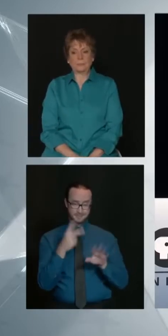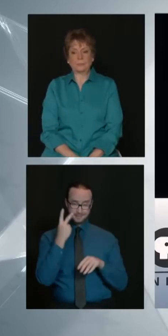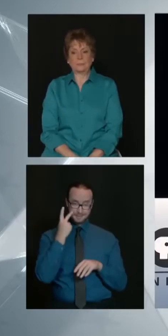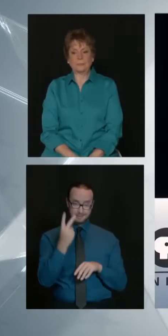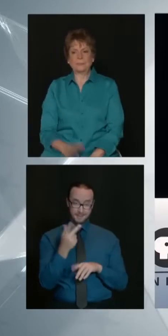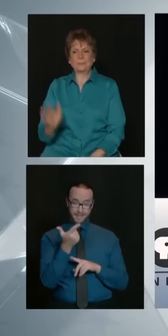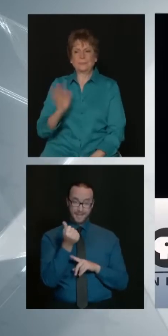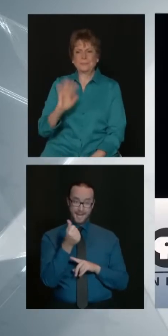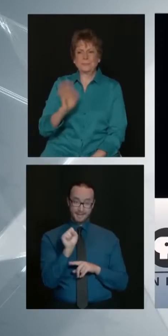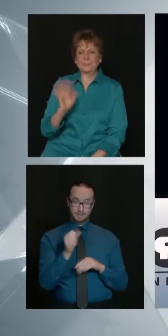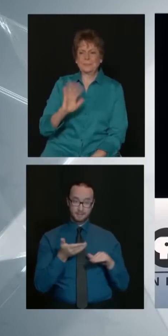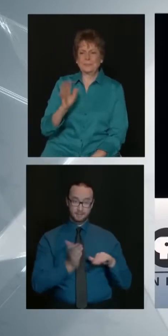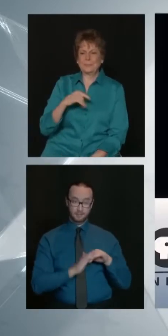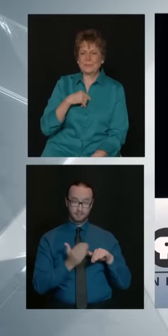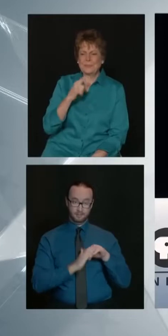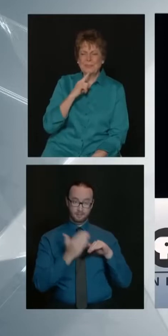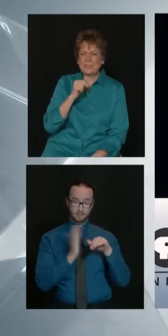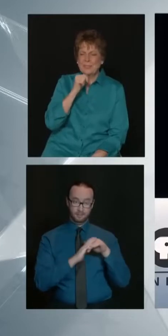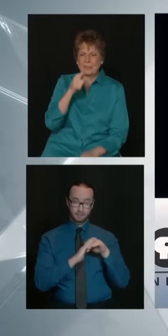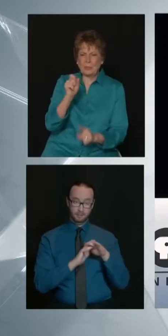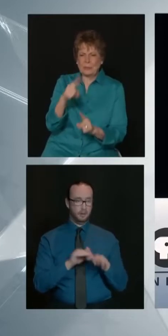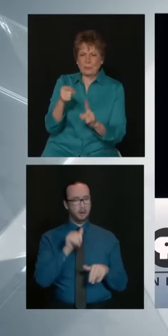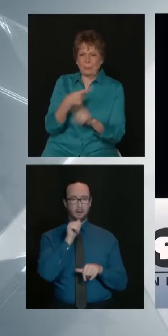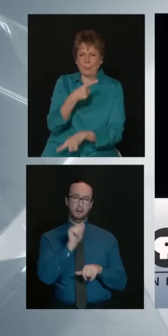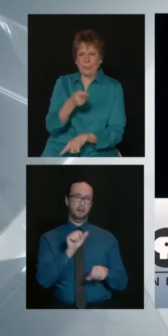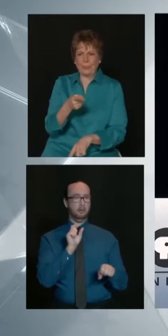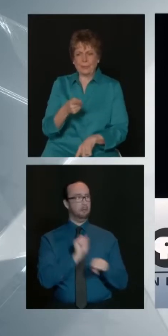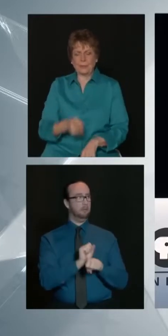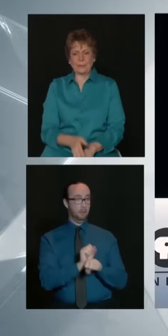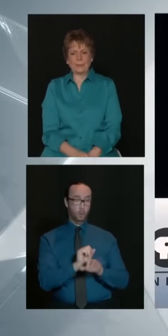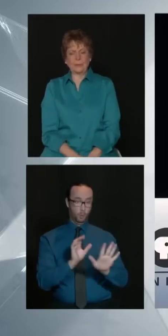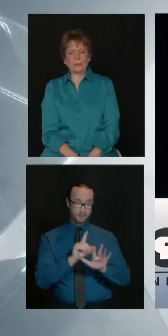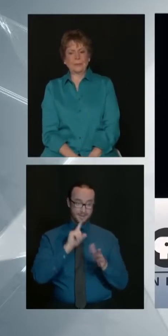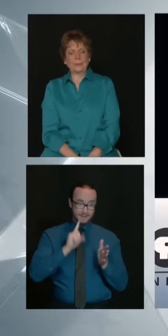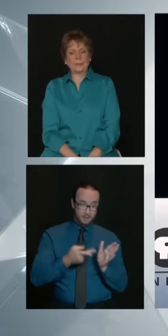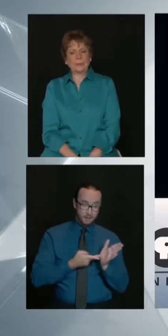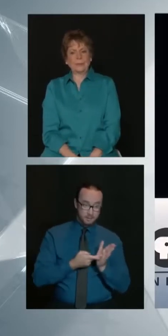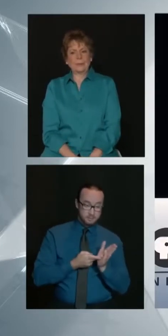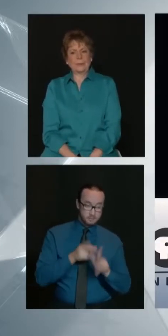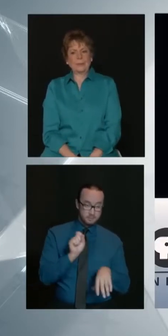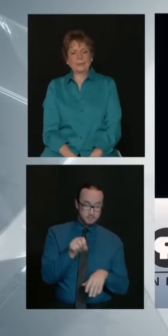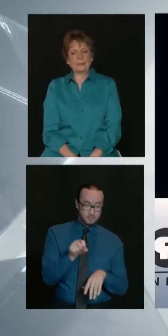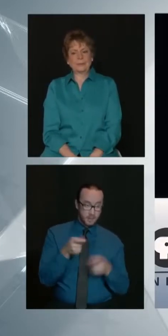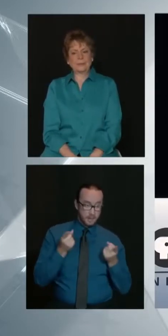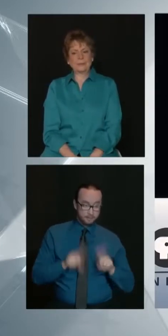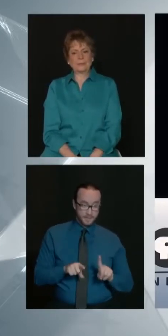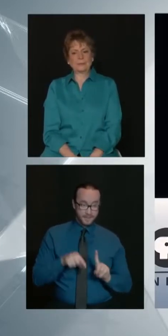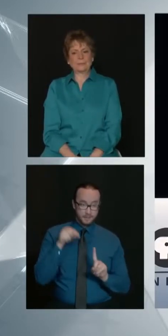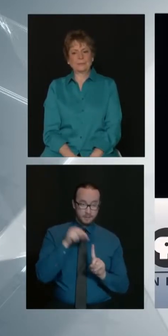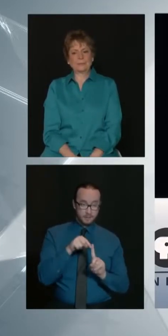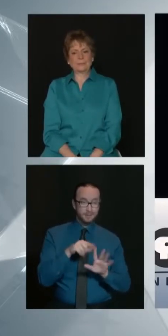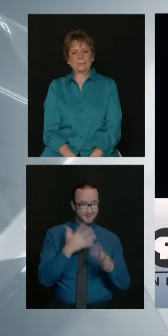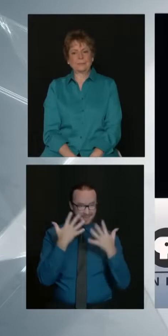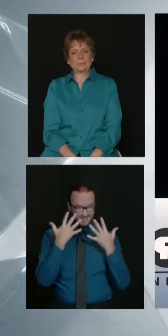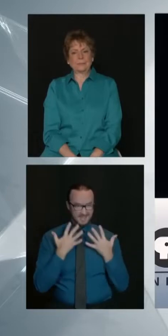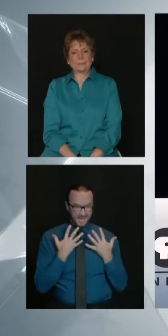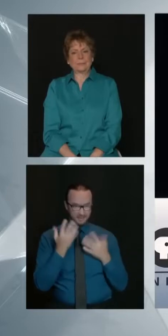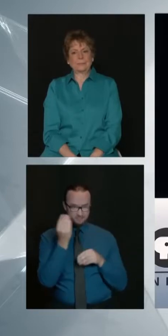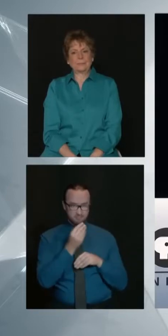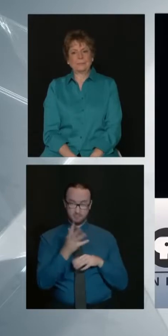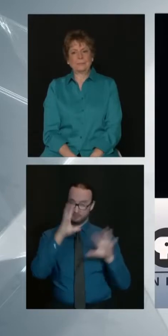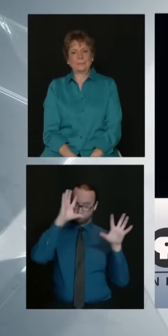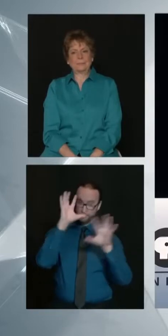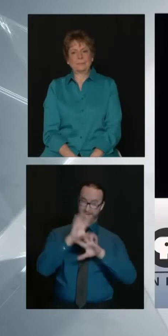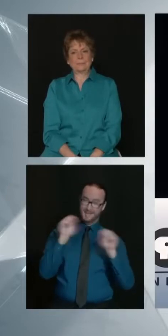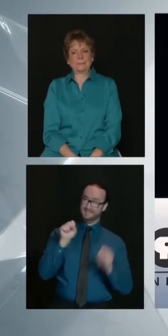the legitimate president. He's in the White House, and unfortunately for all of us, right? Because you know what? Yeah, Joe Biden's the president. He has been for the last 2 years.